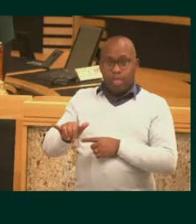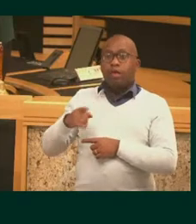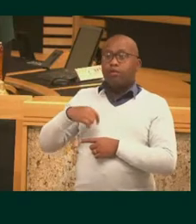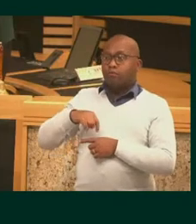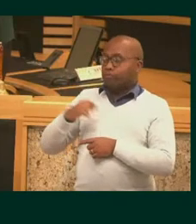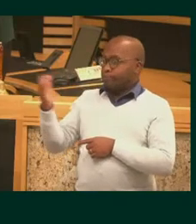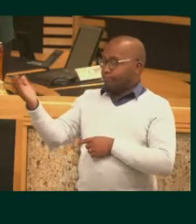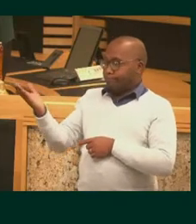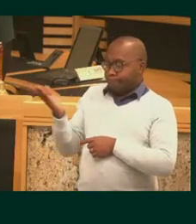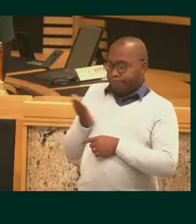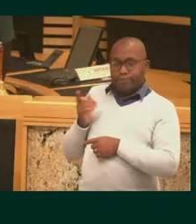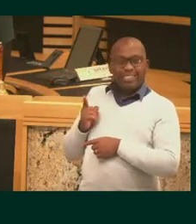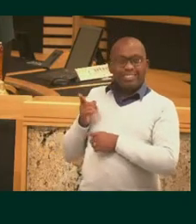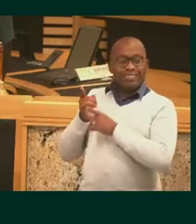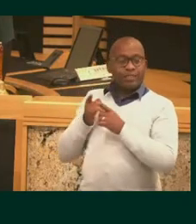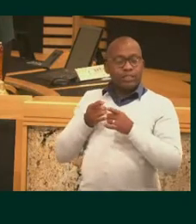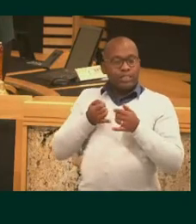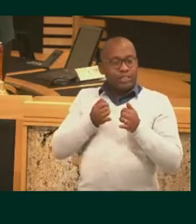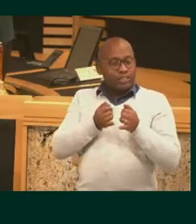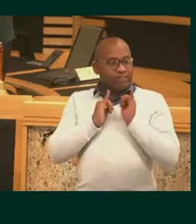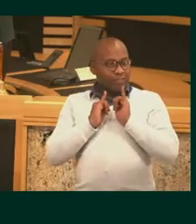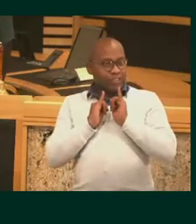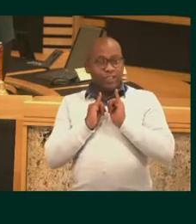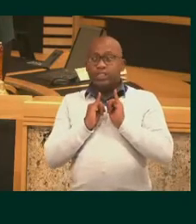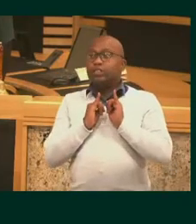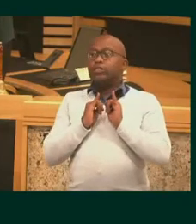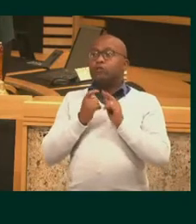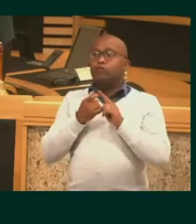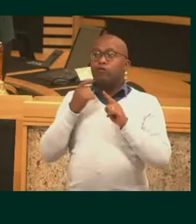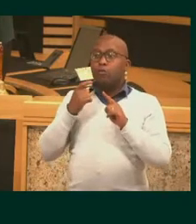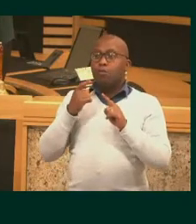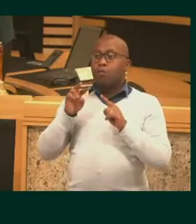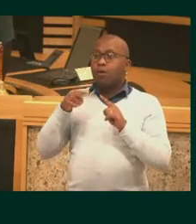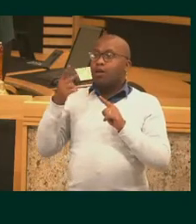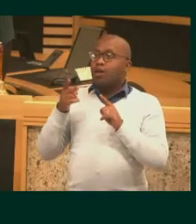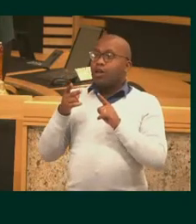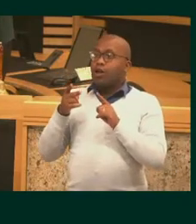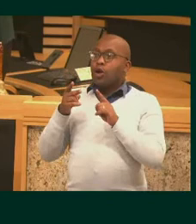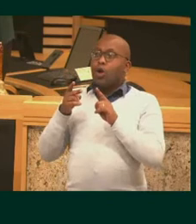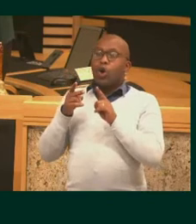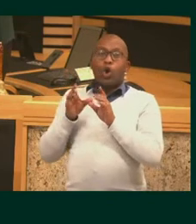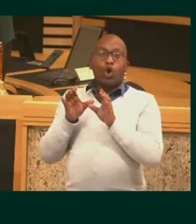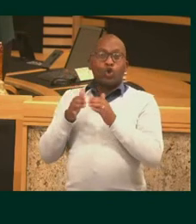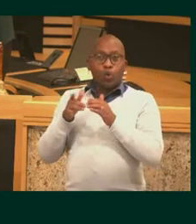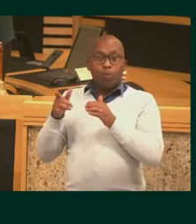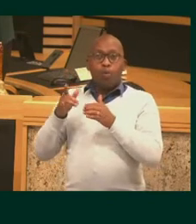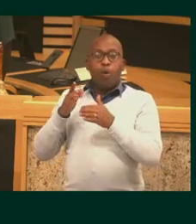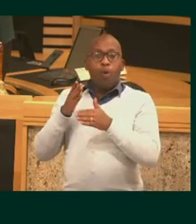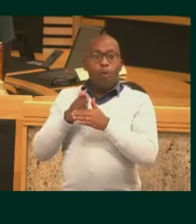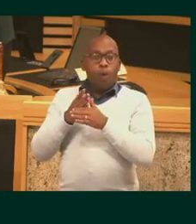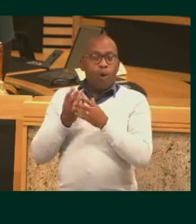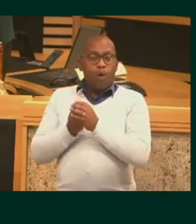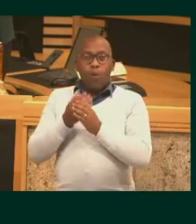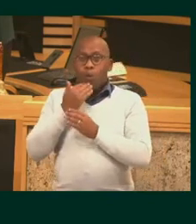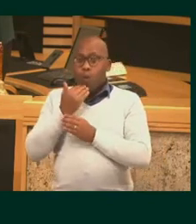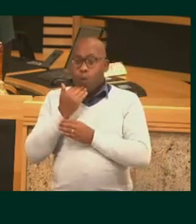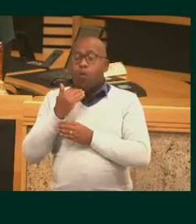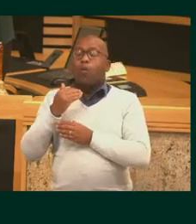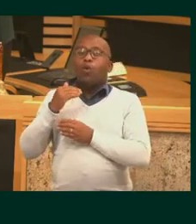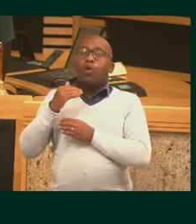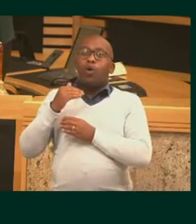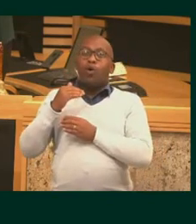group that works with foreign the foreign Nationals uh from